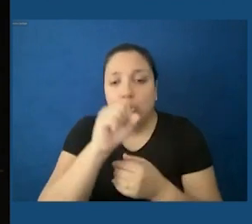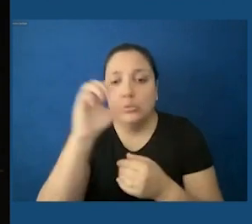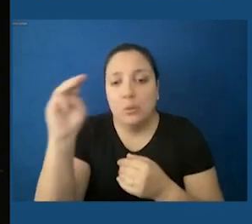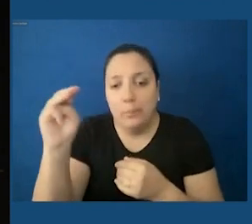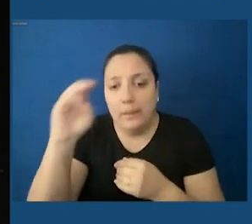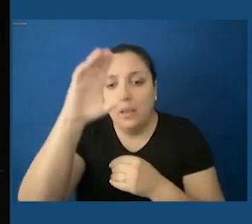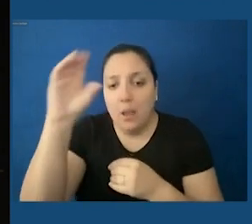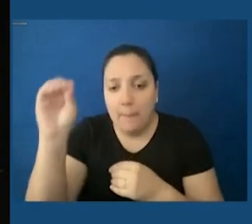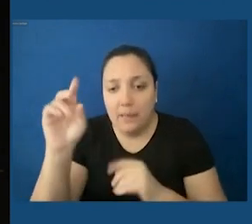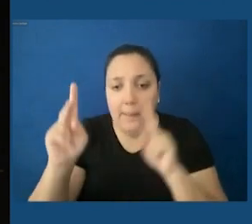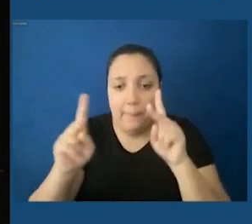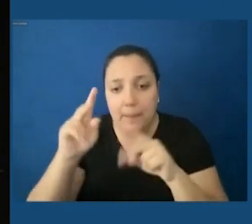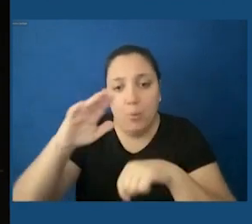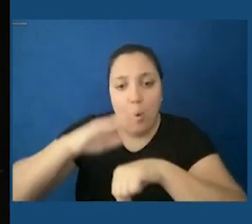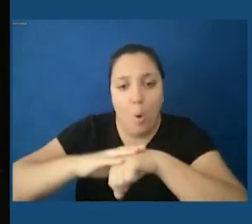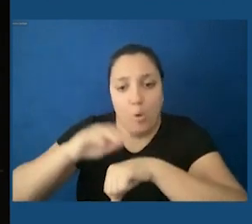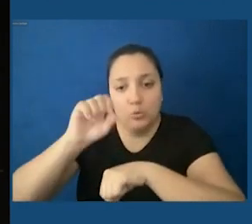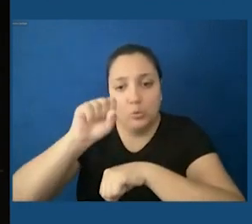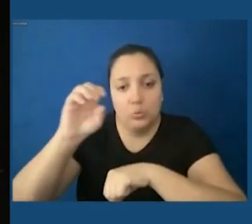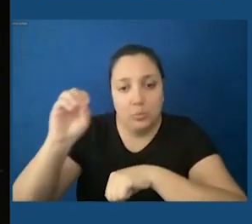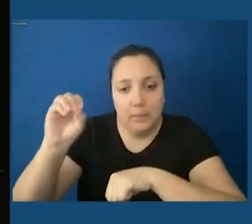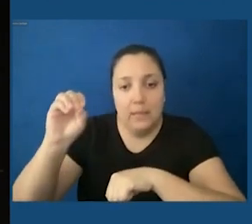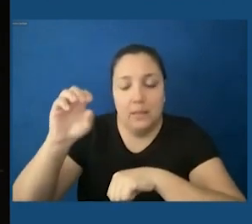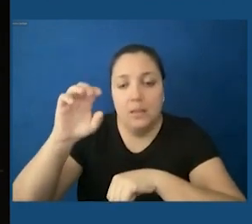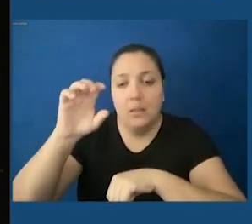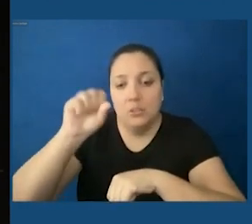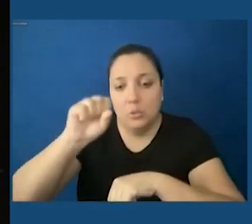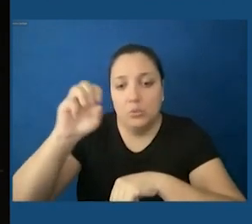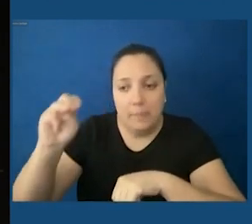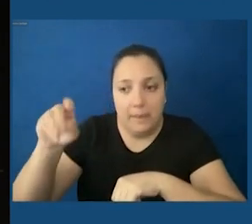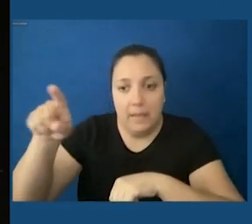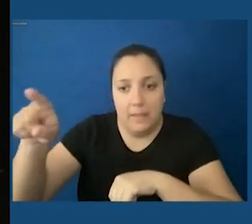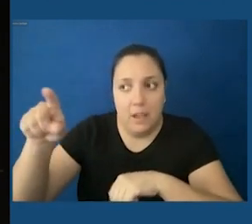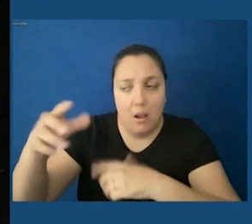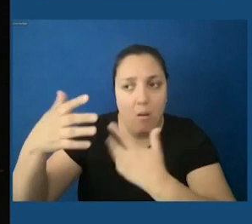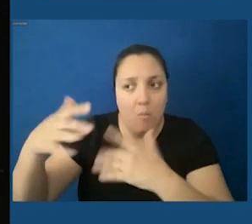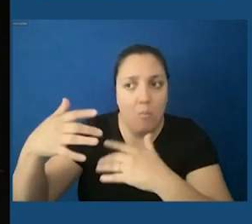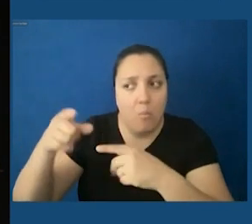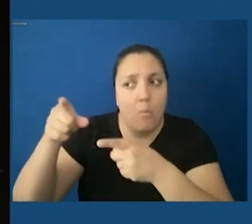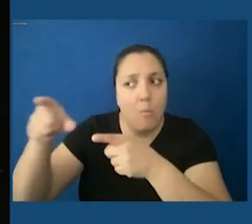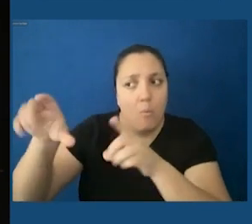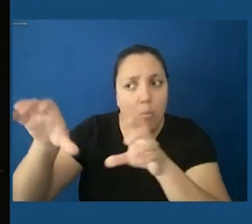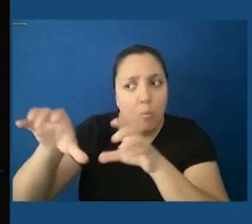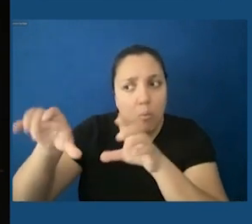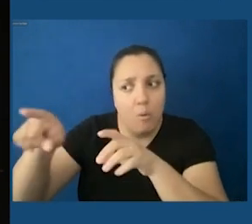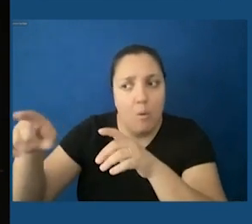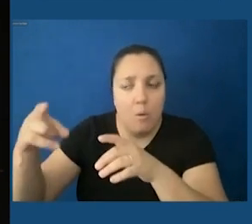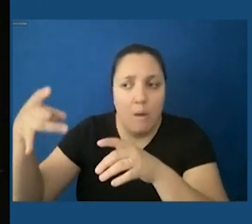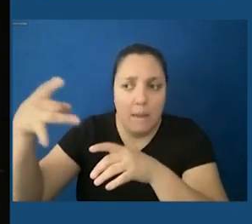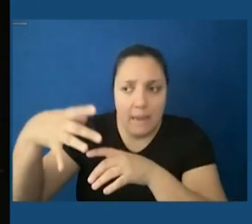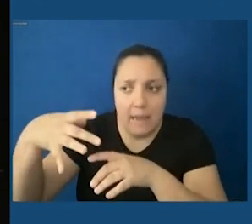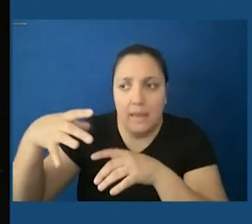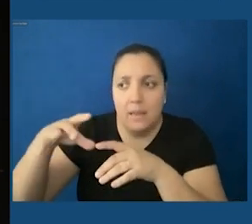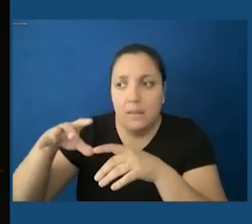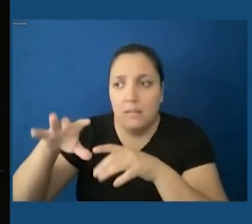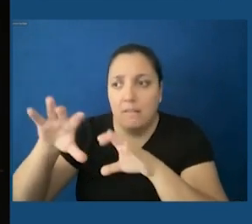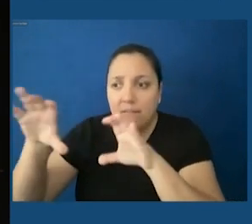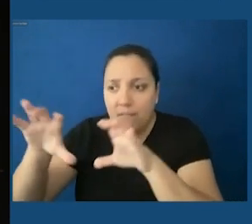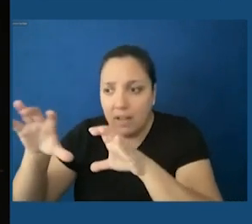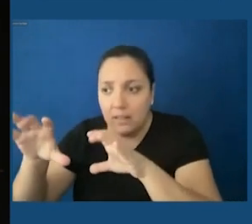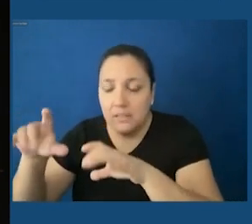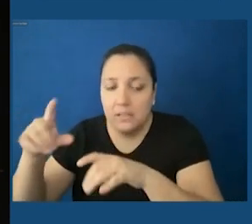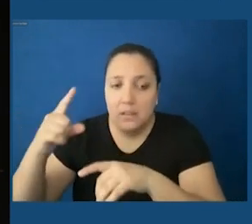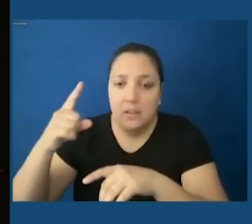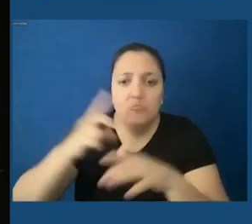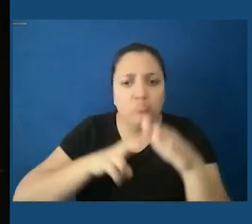on social media accountable for hate and violence that is the foreseeable result of some of the postings and some